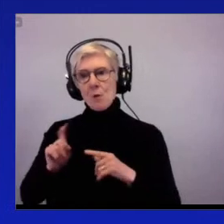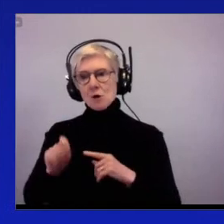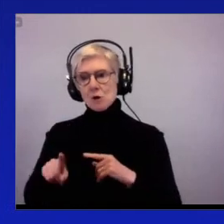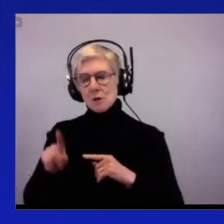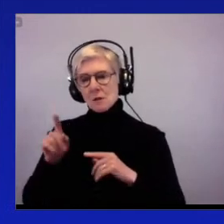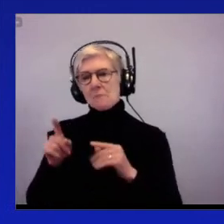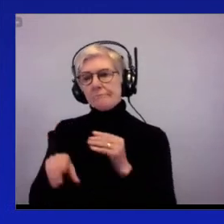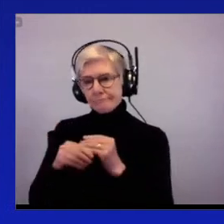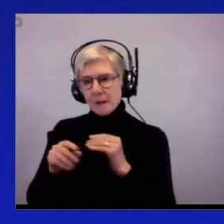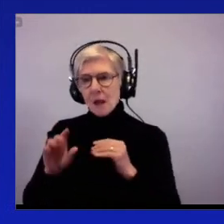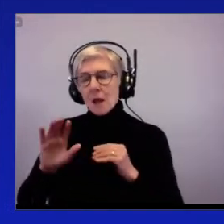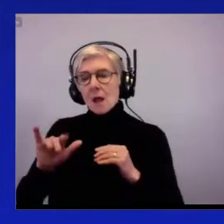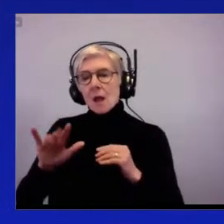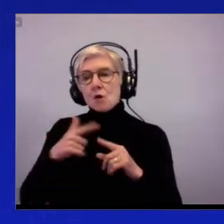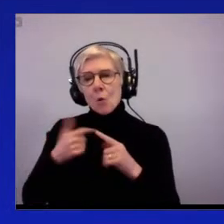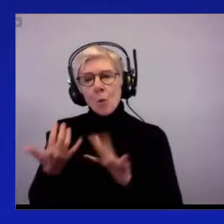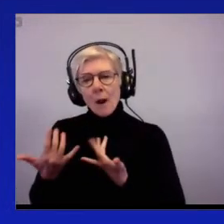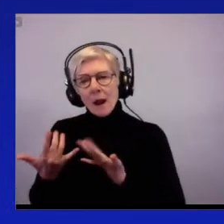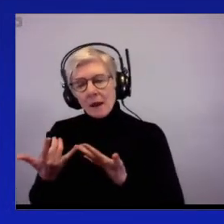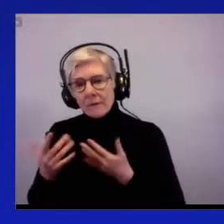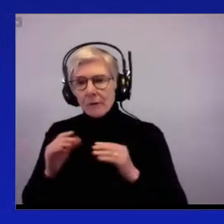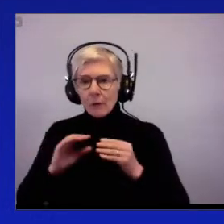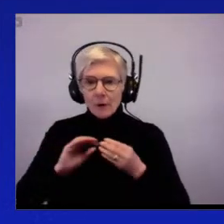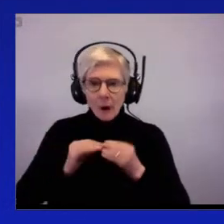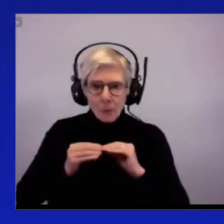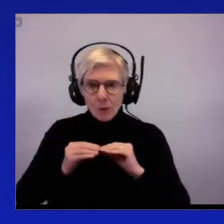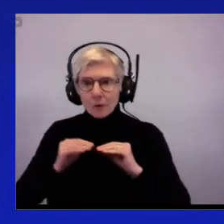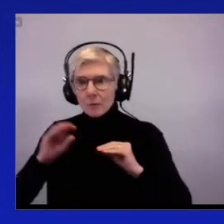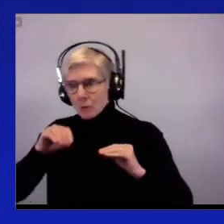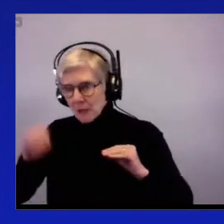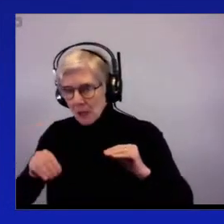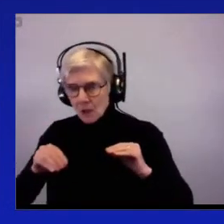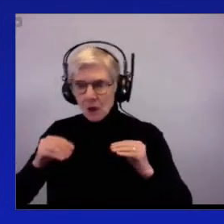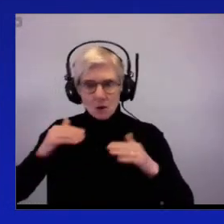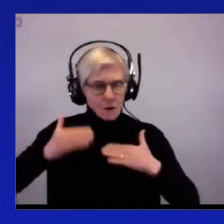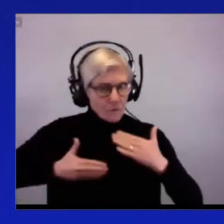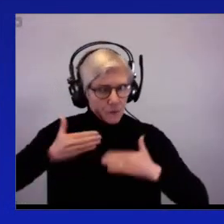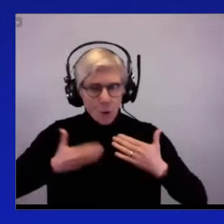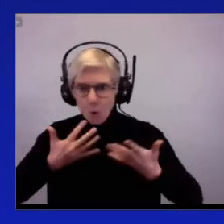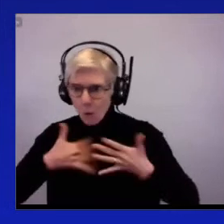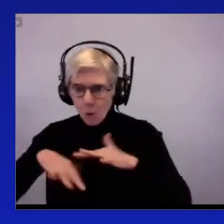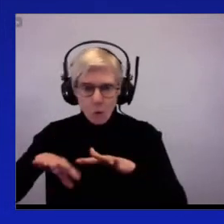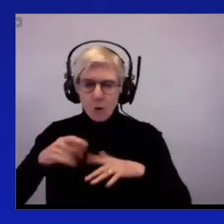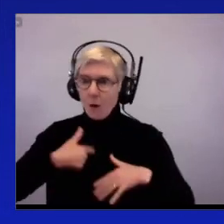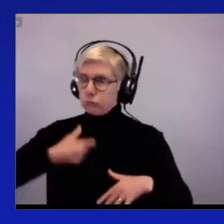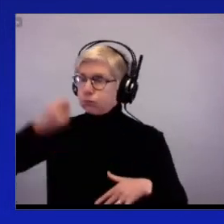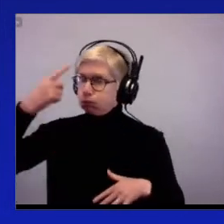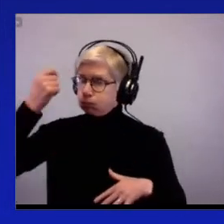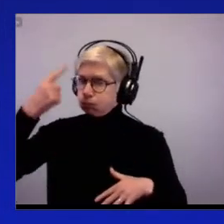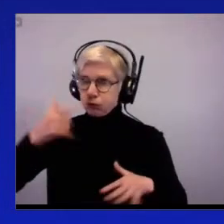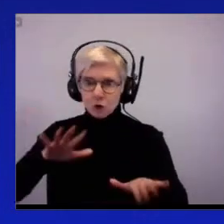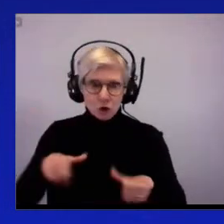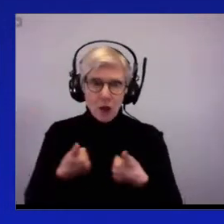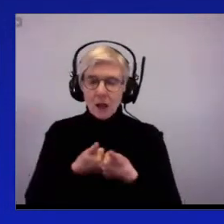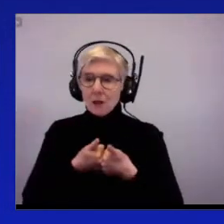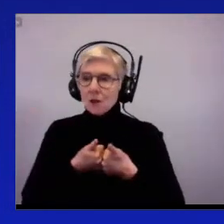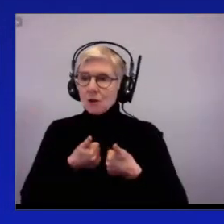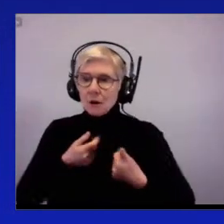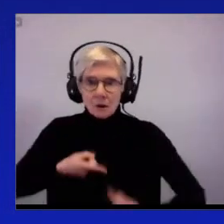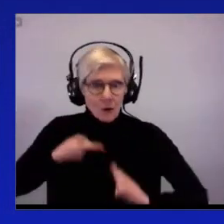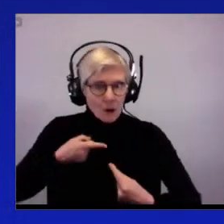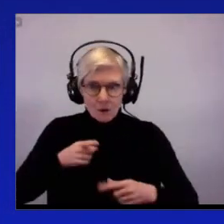for clarity on the numbers and getting a flow. And I can only appreciate the challenges that the various teams have